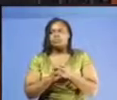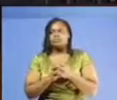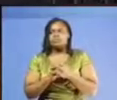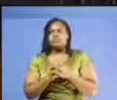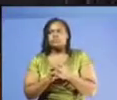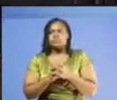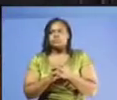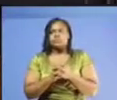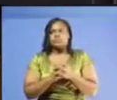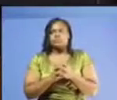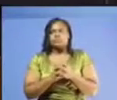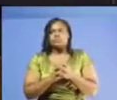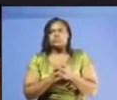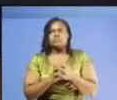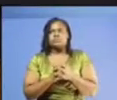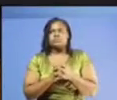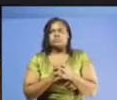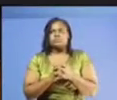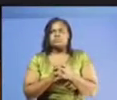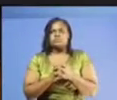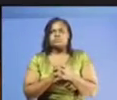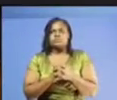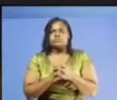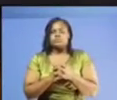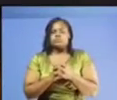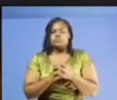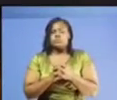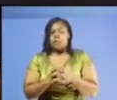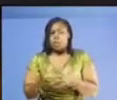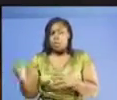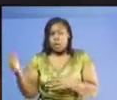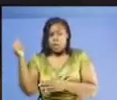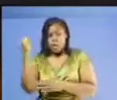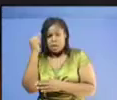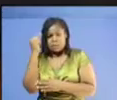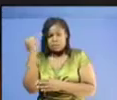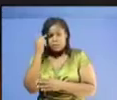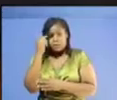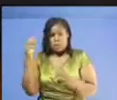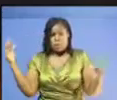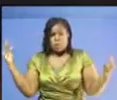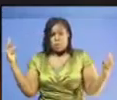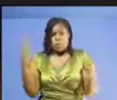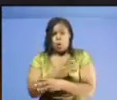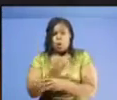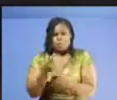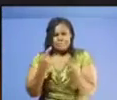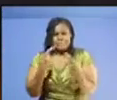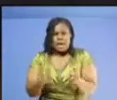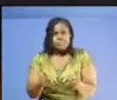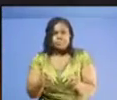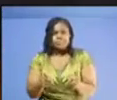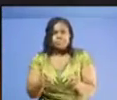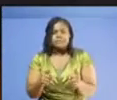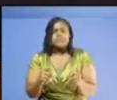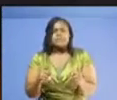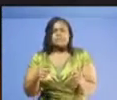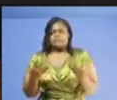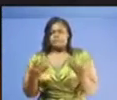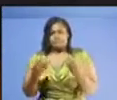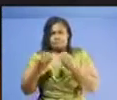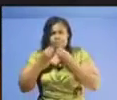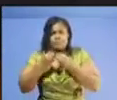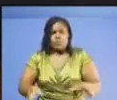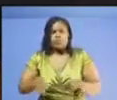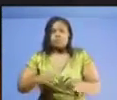you. And when he thought that the worst could have happened, had already happened, he had lost all